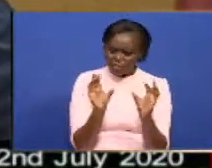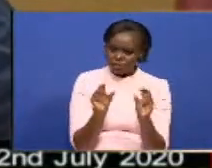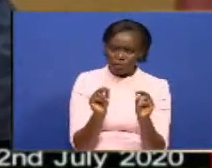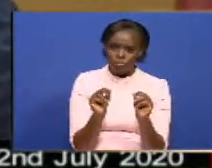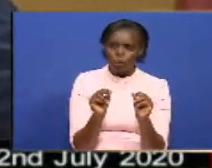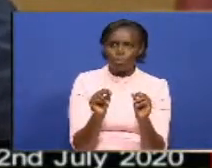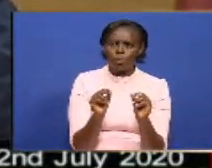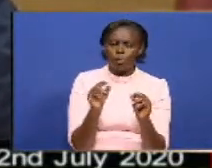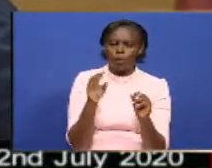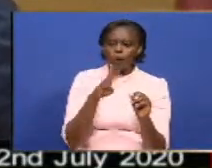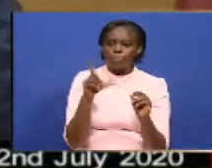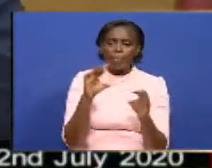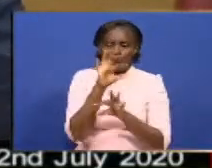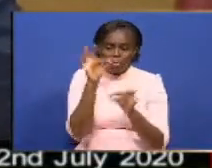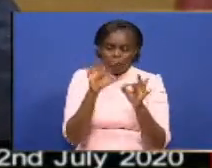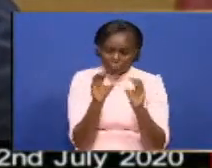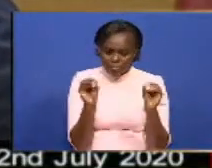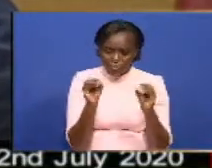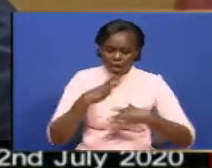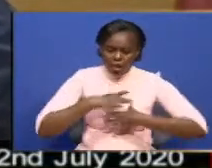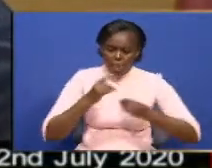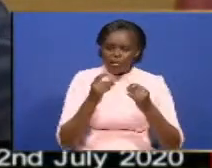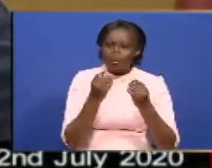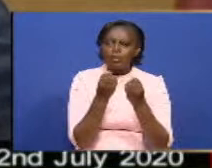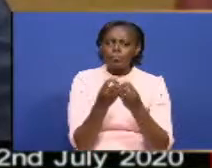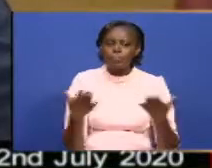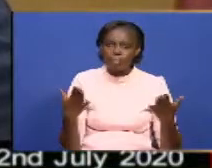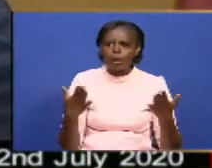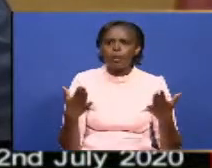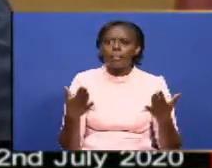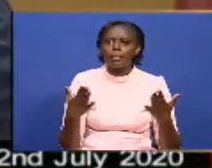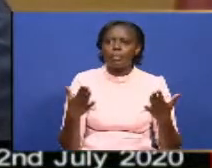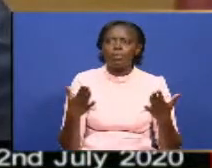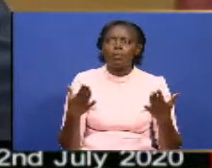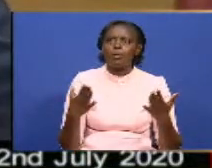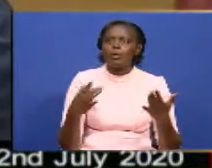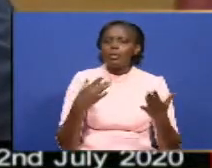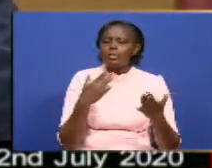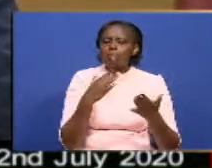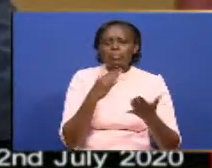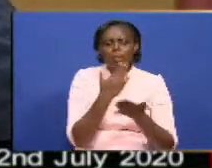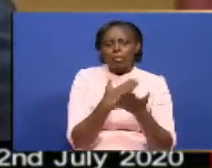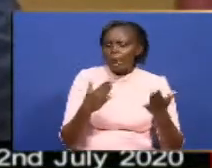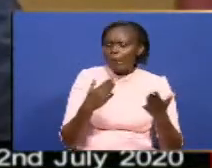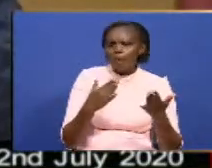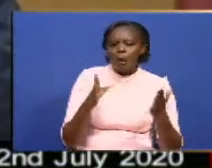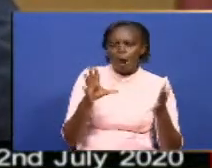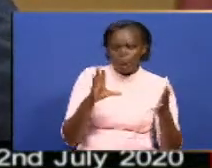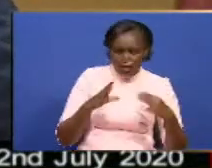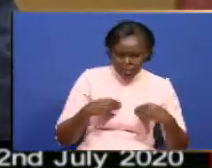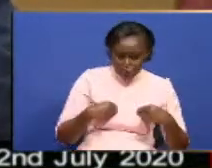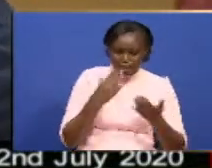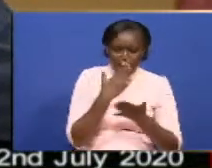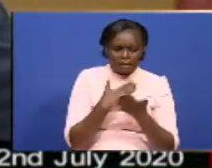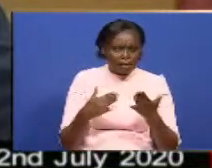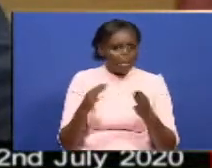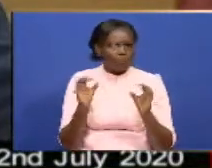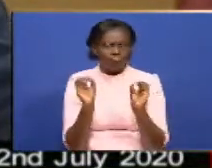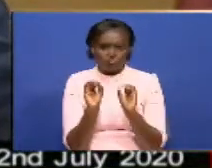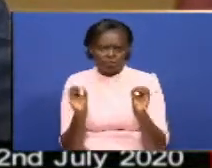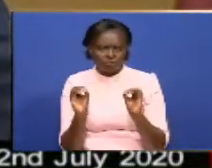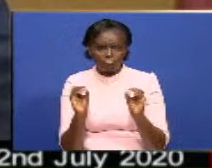because the interests are so many that you must accommodate some and others just seem like you're accommodating partially, not